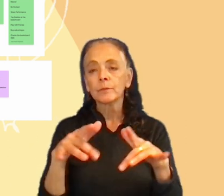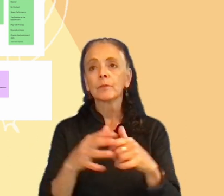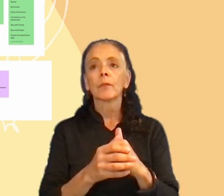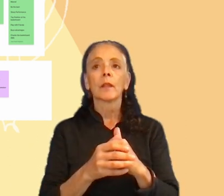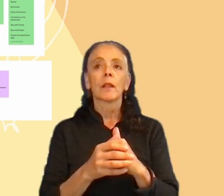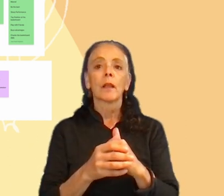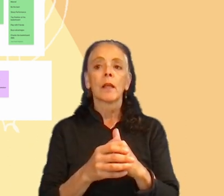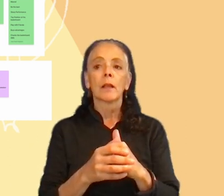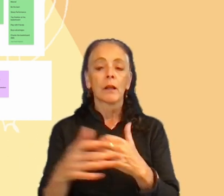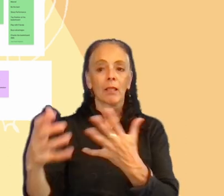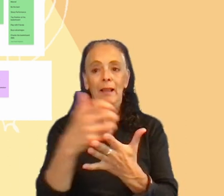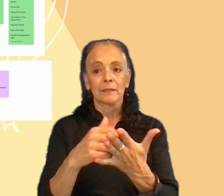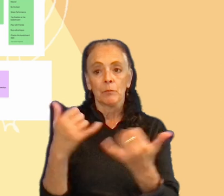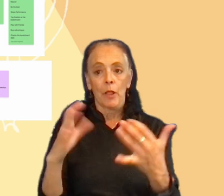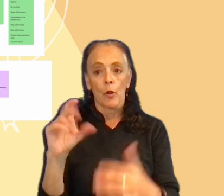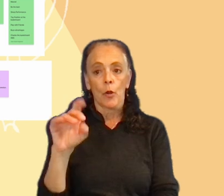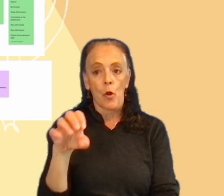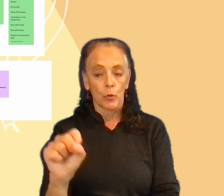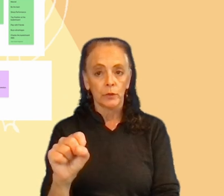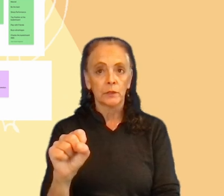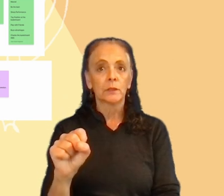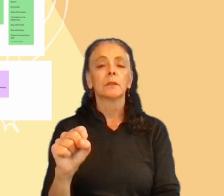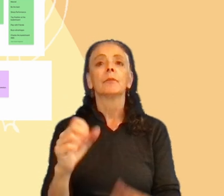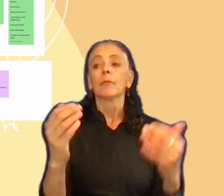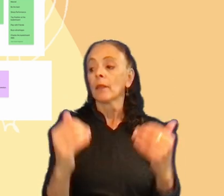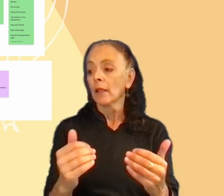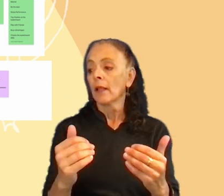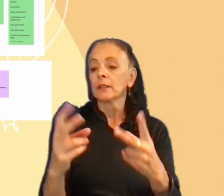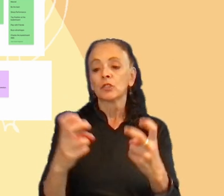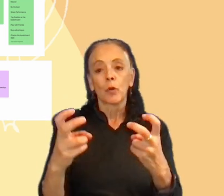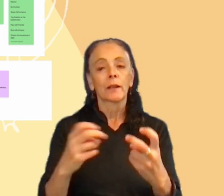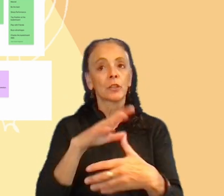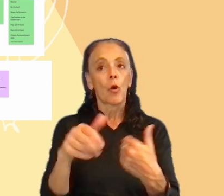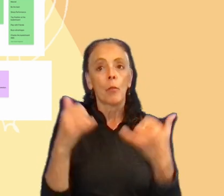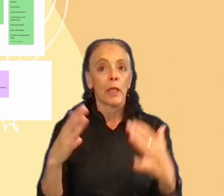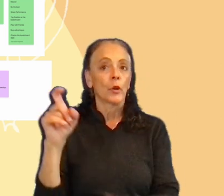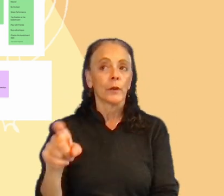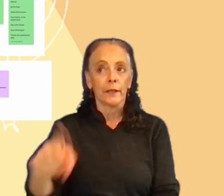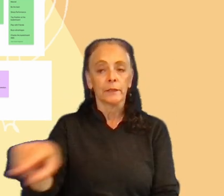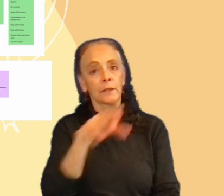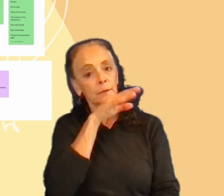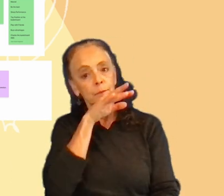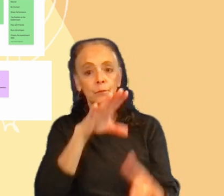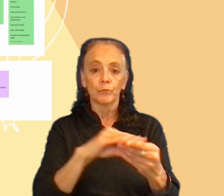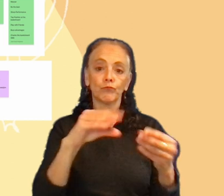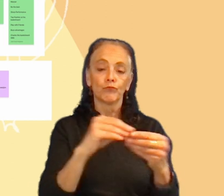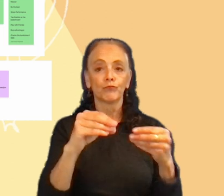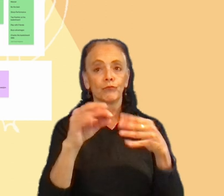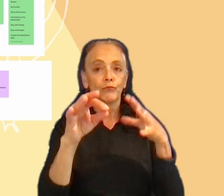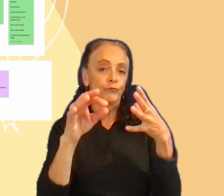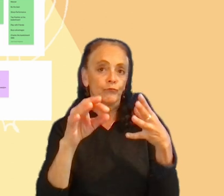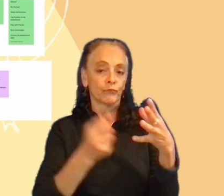quotes from this content uh extracted all the player needs that they verbally uh it to